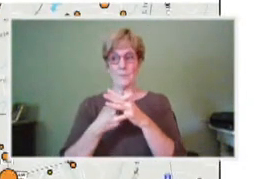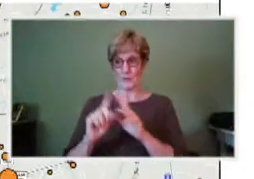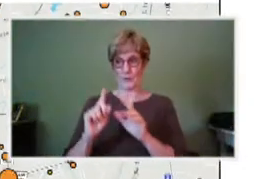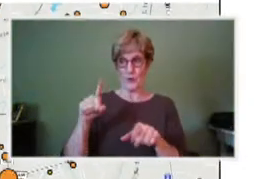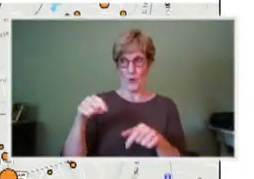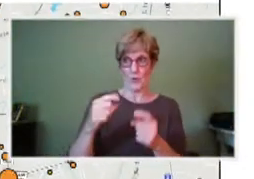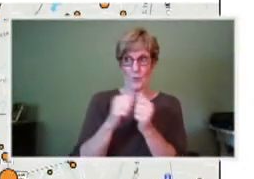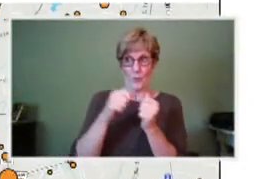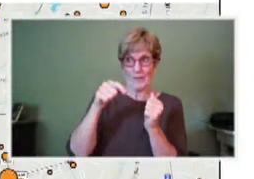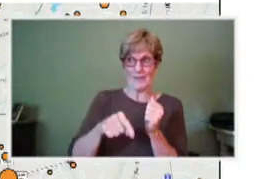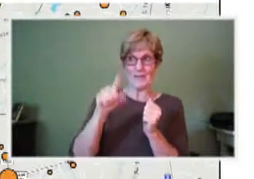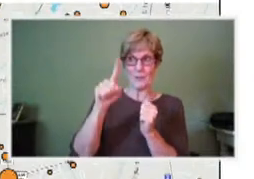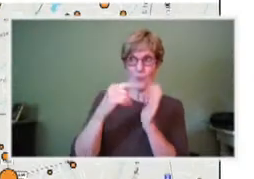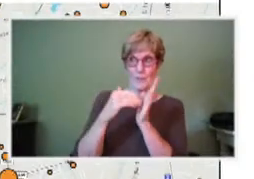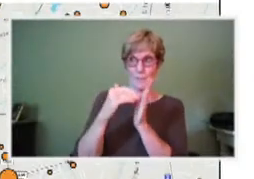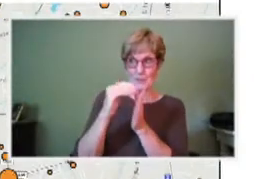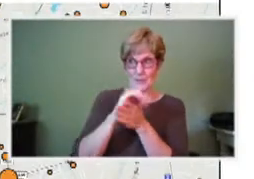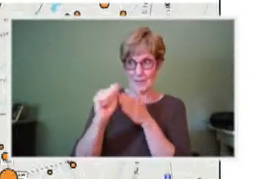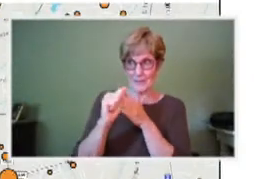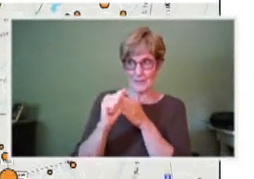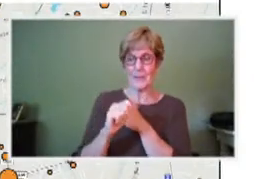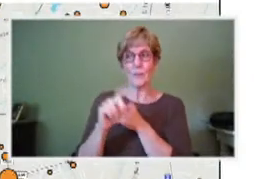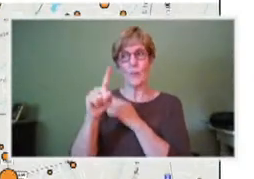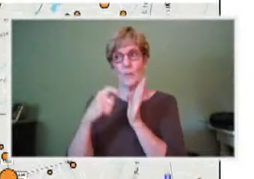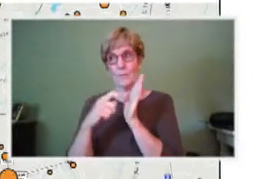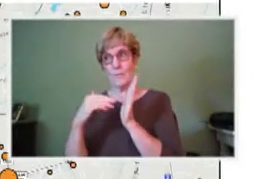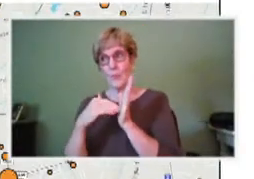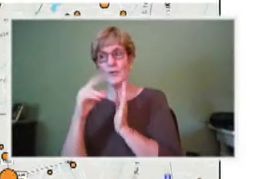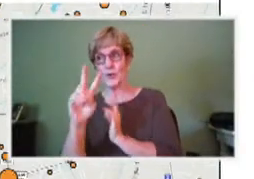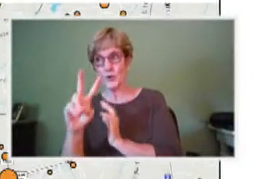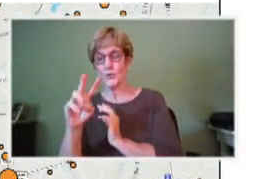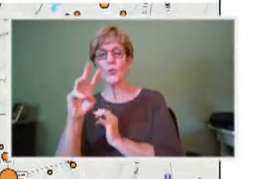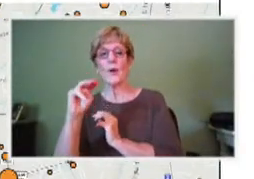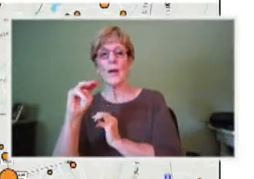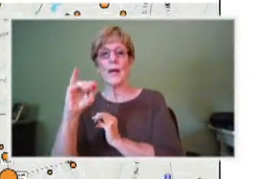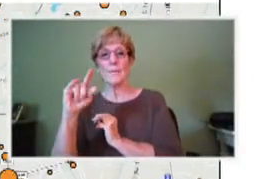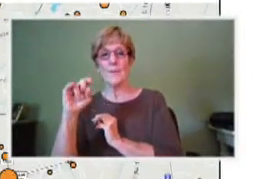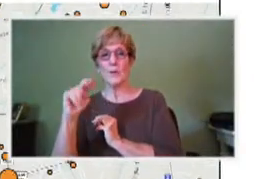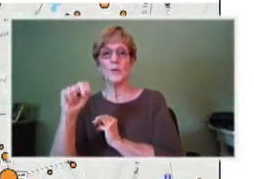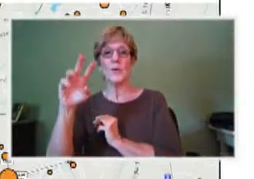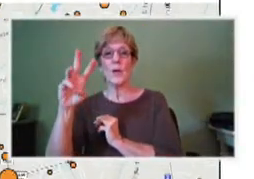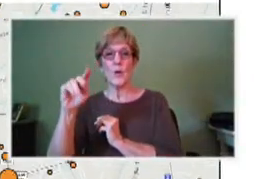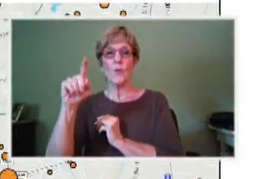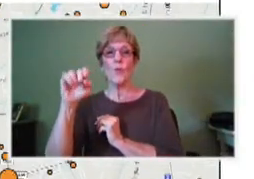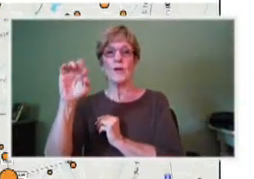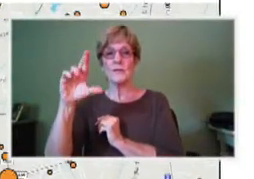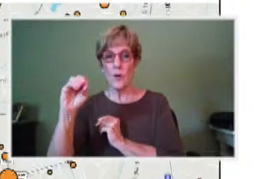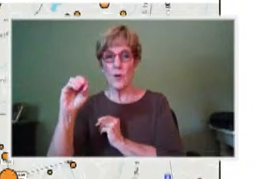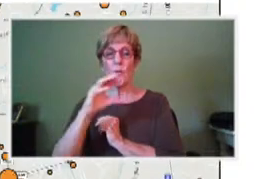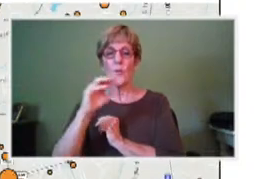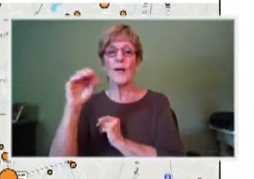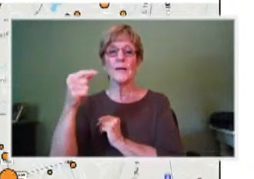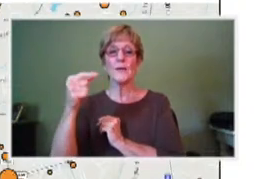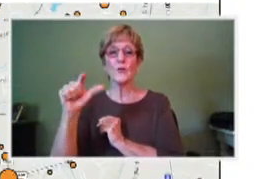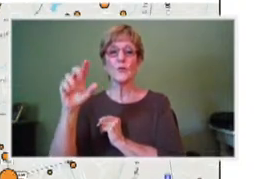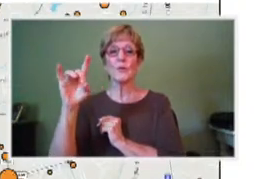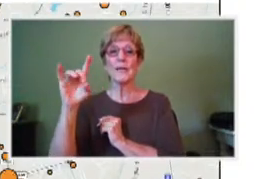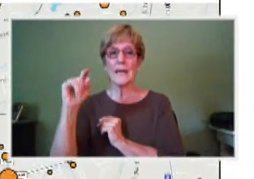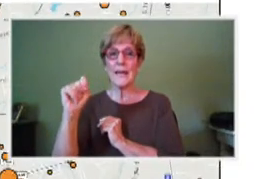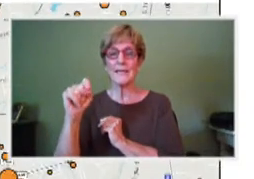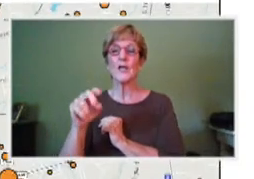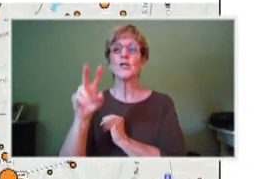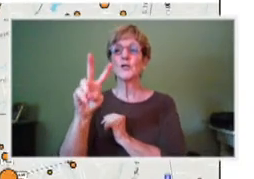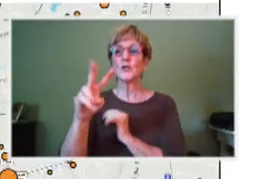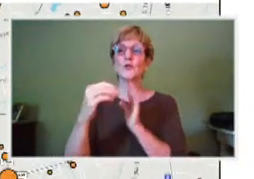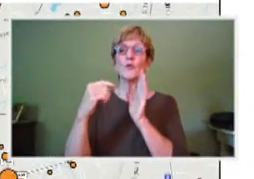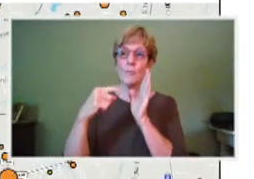this $1 million and the $1.2 million that Wells Fargo and the Greenlight Fund have put in, you have seen a $2.2